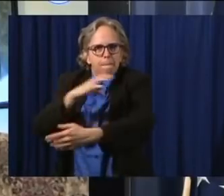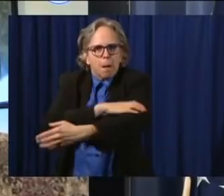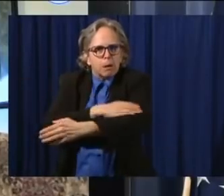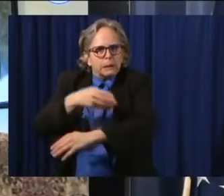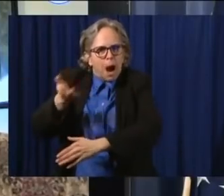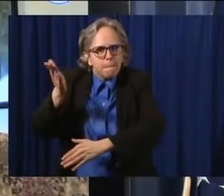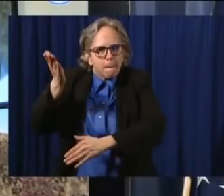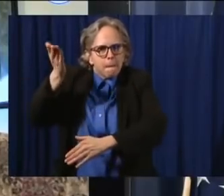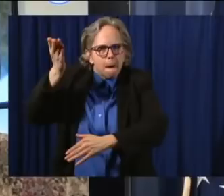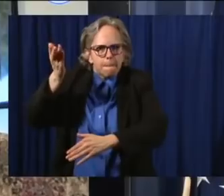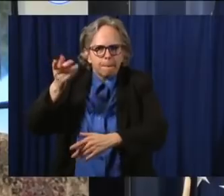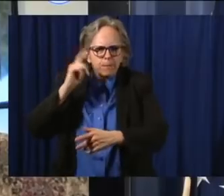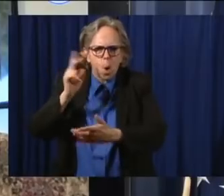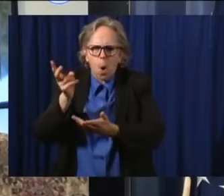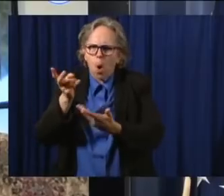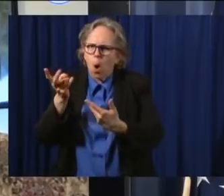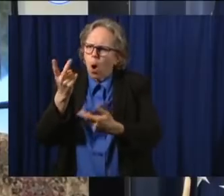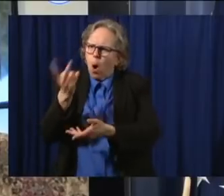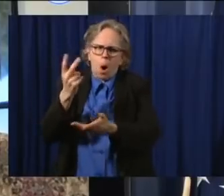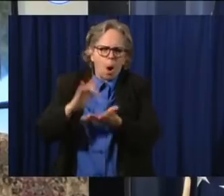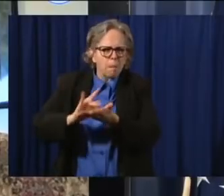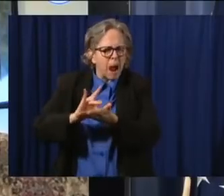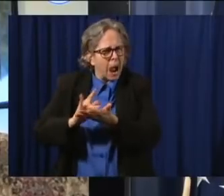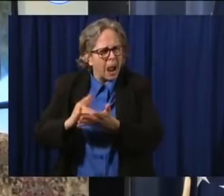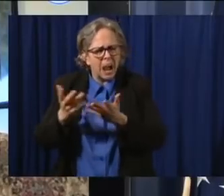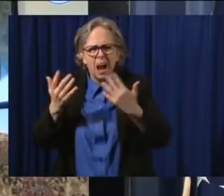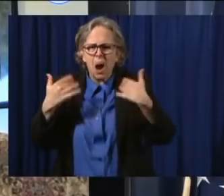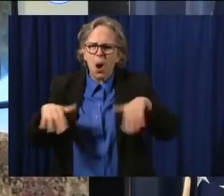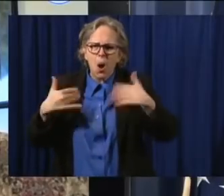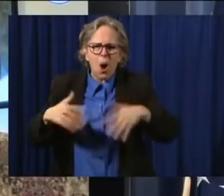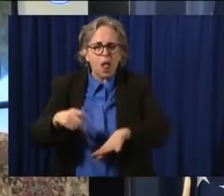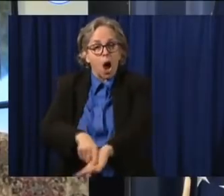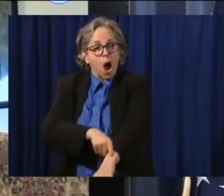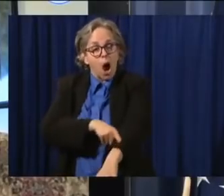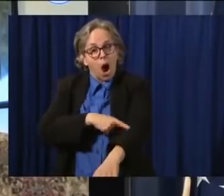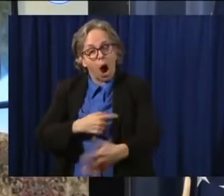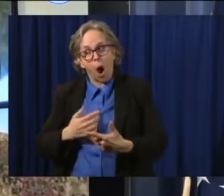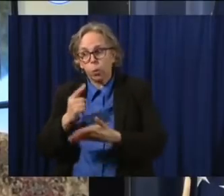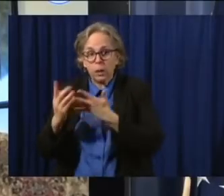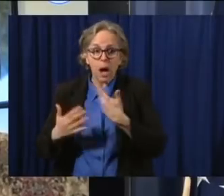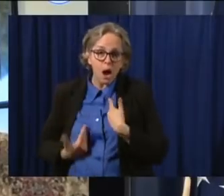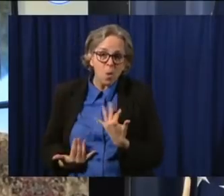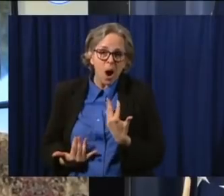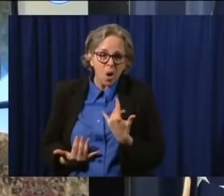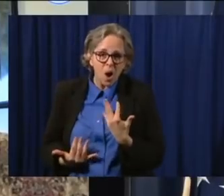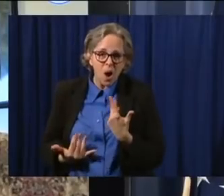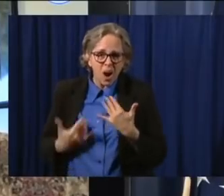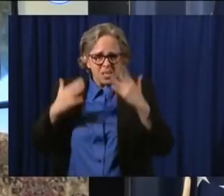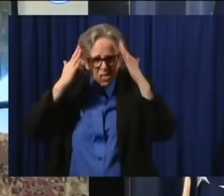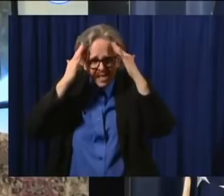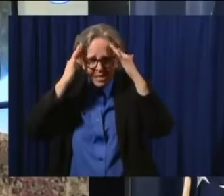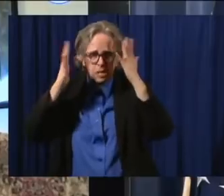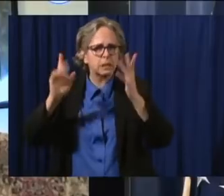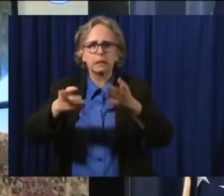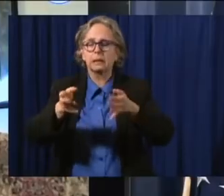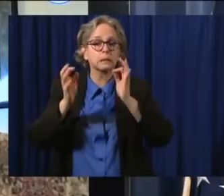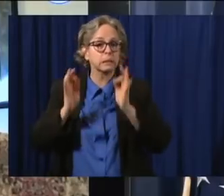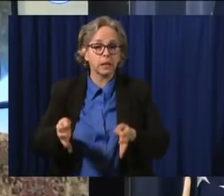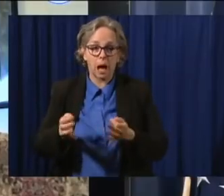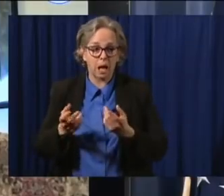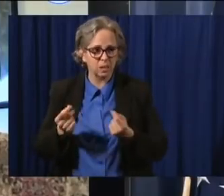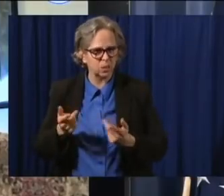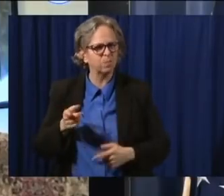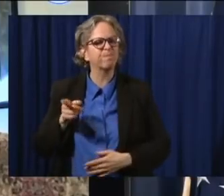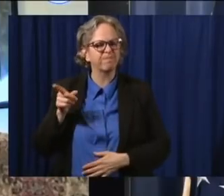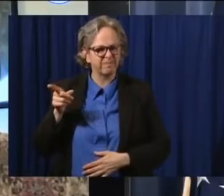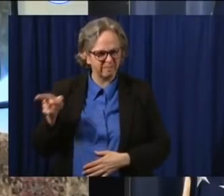a really long weekend. They decided that he was in something called cytokine release or cytokine storm and